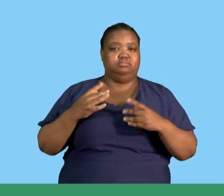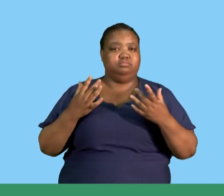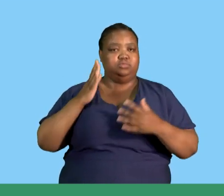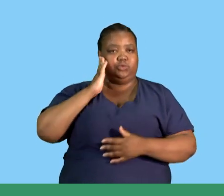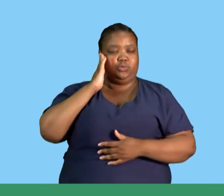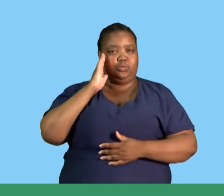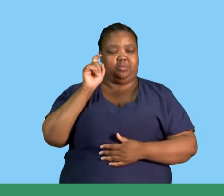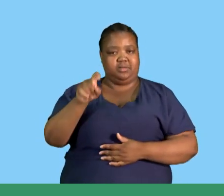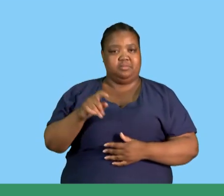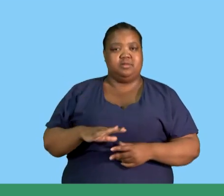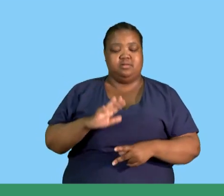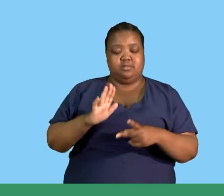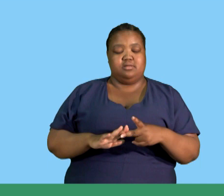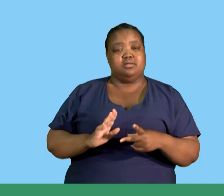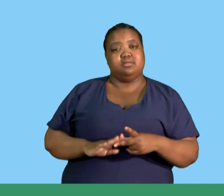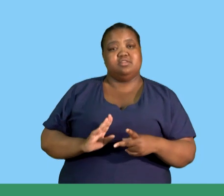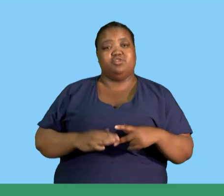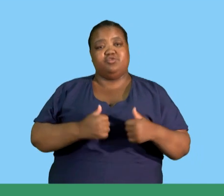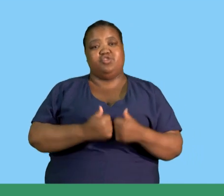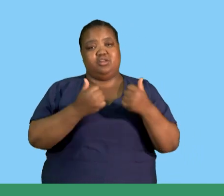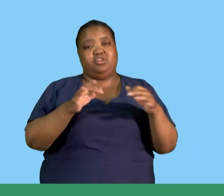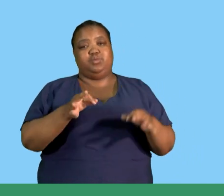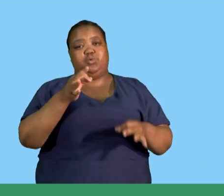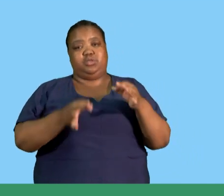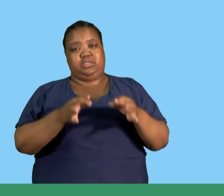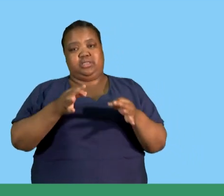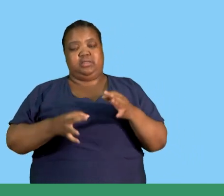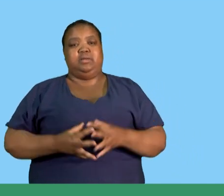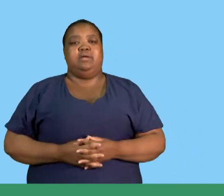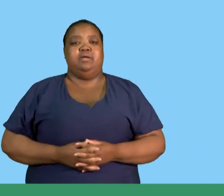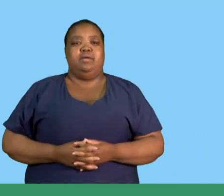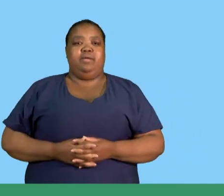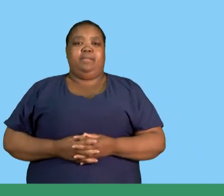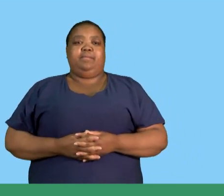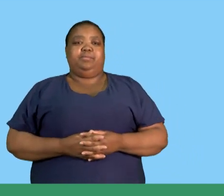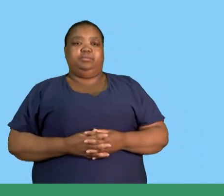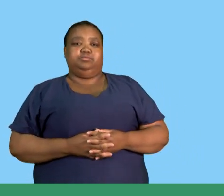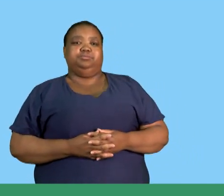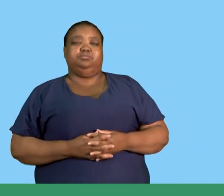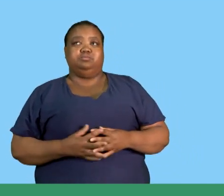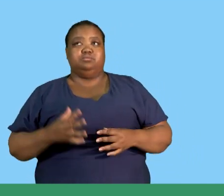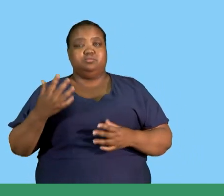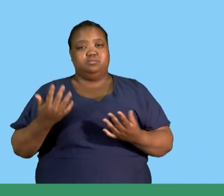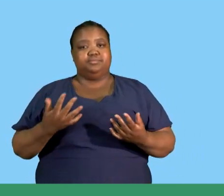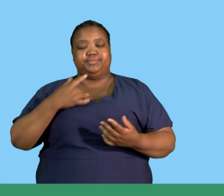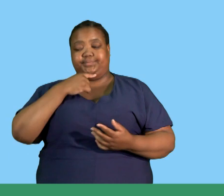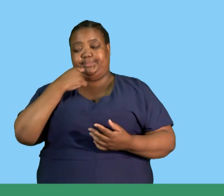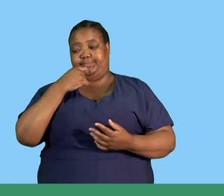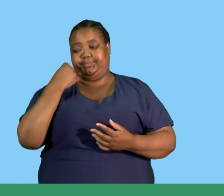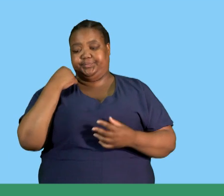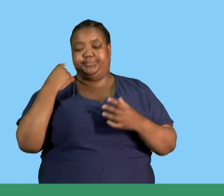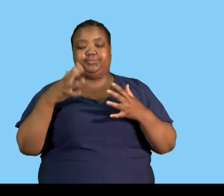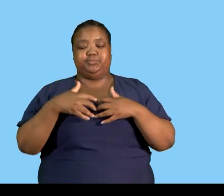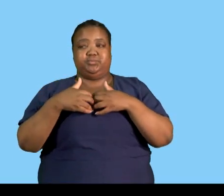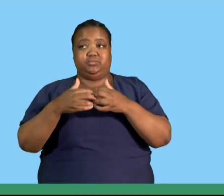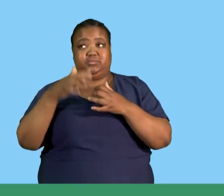The second one is political. Remember that challenge? Right, we can research the recent government policies so that at least